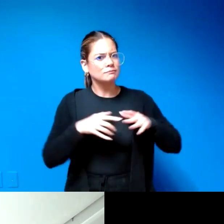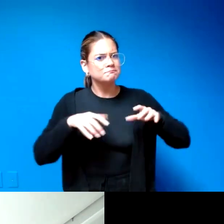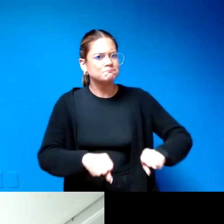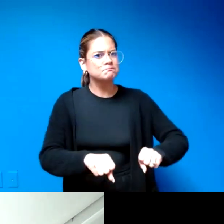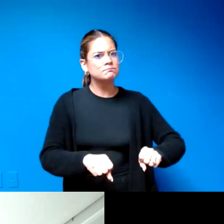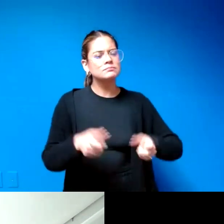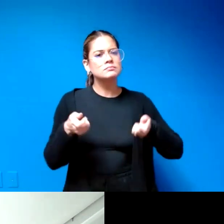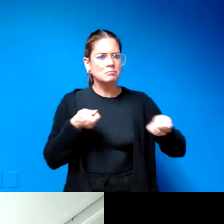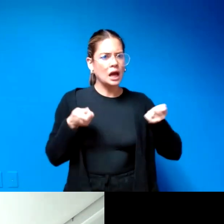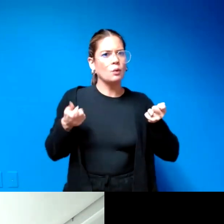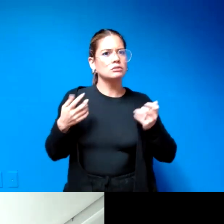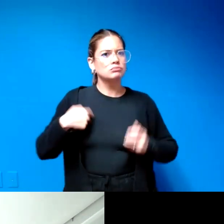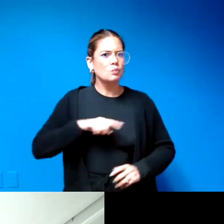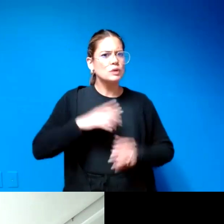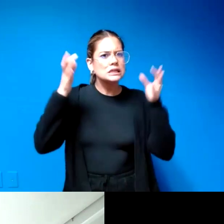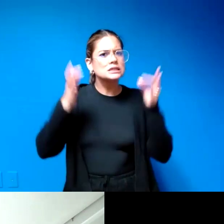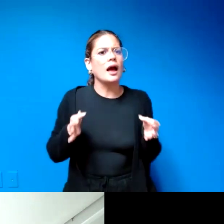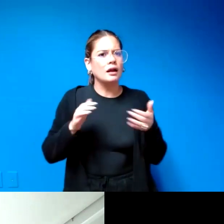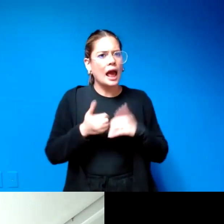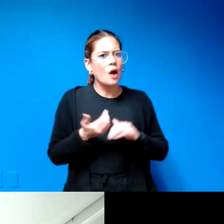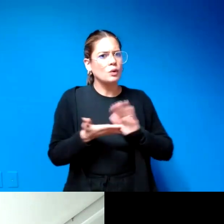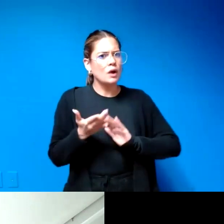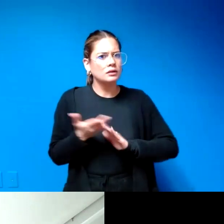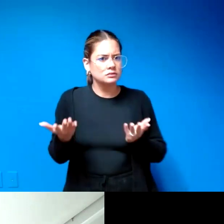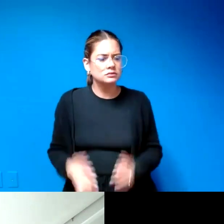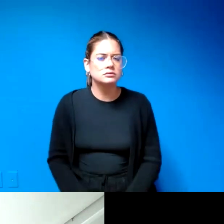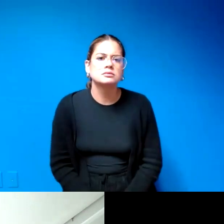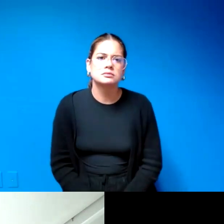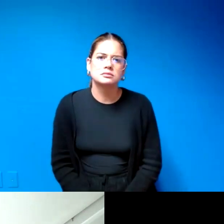and we start to kind of dictate how society will be run.